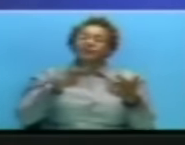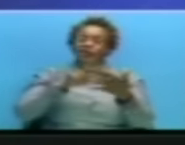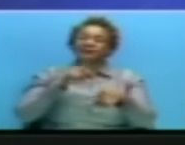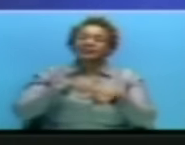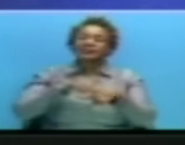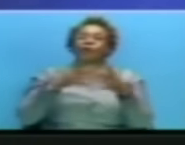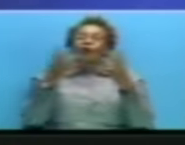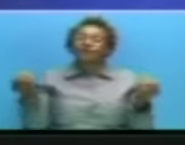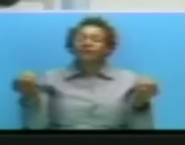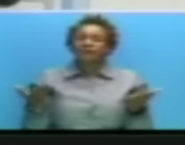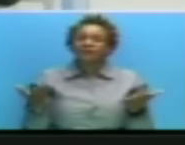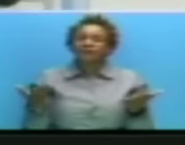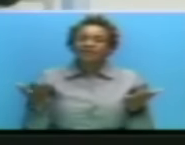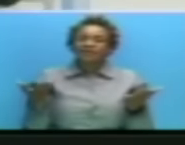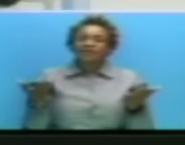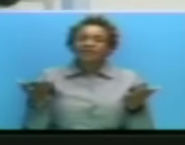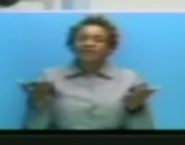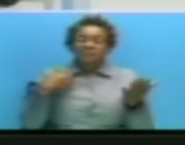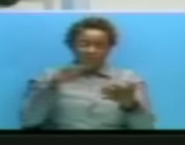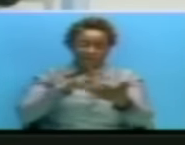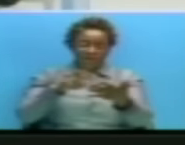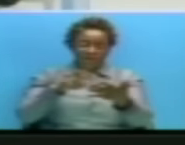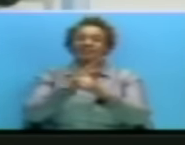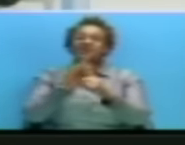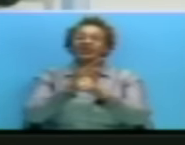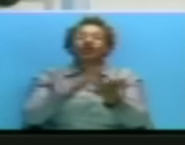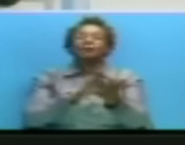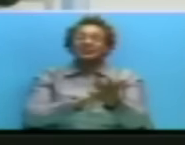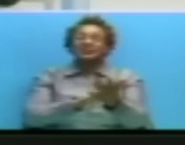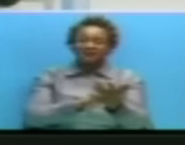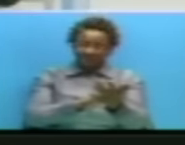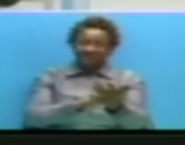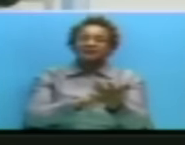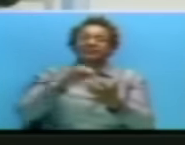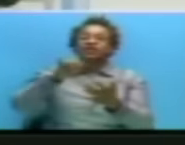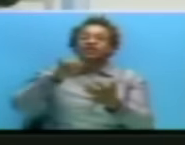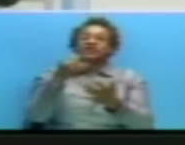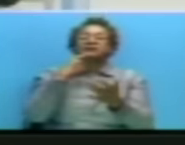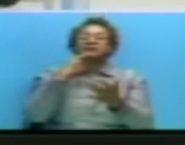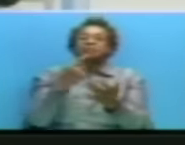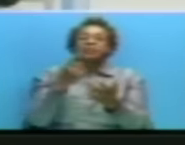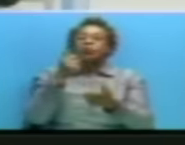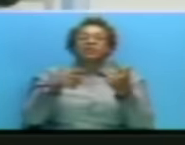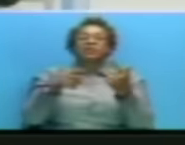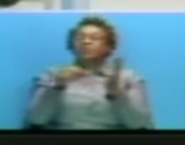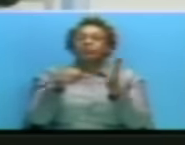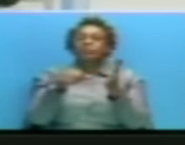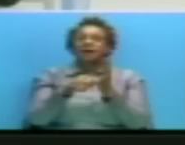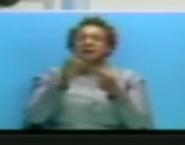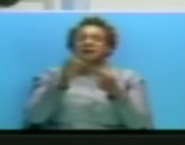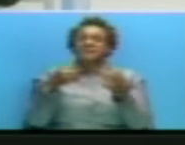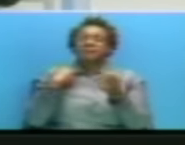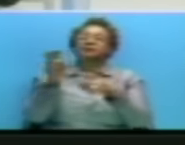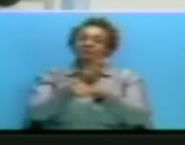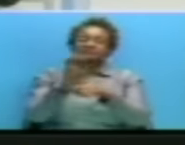Look, what did I read when we were off? I'm looking at different sorts of comments. Read what I saw you this. Read. Jennifer Shamala says, what is wrong with being the moral police if it embodies our read